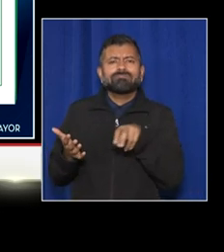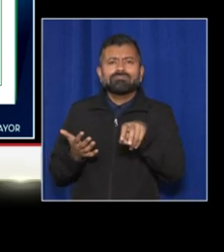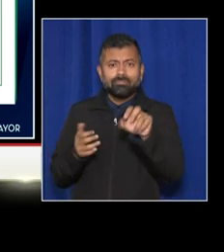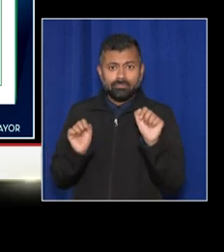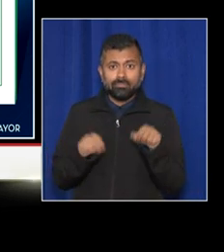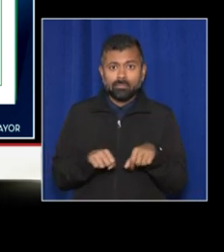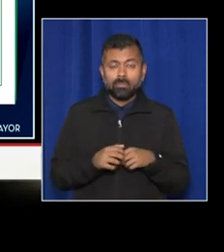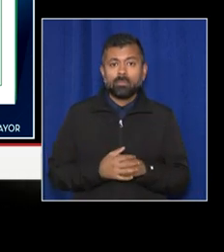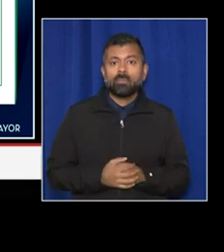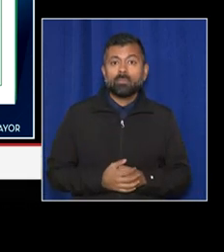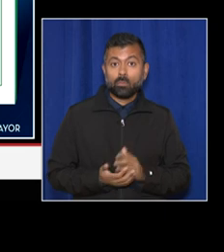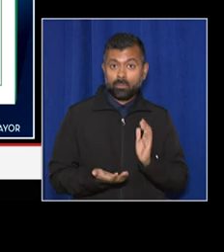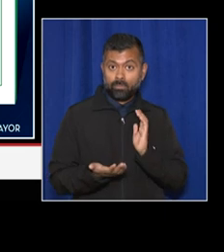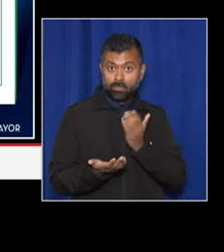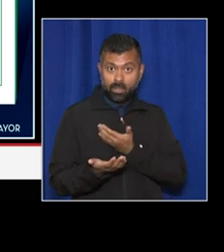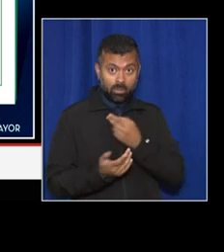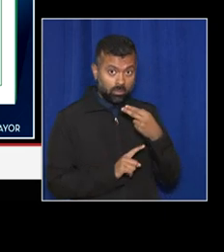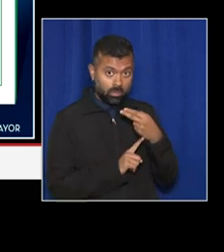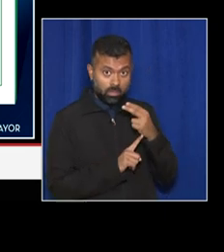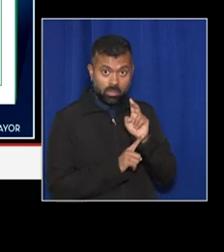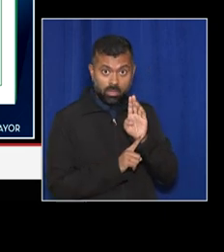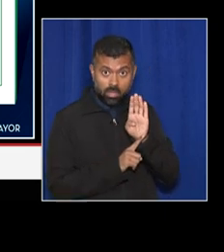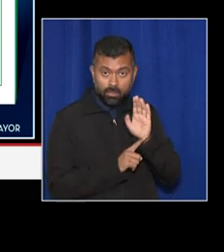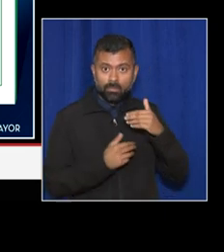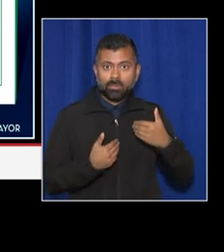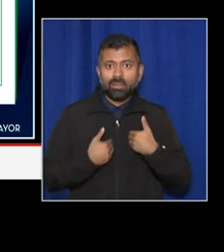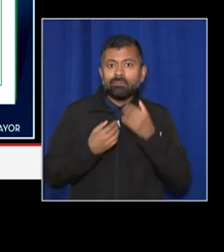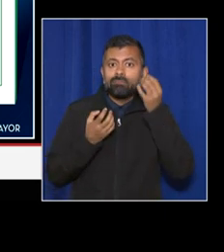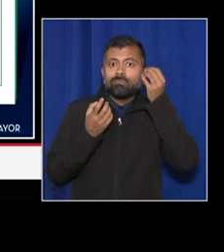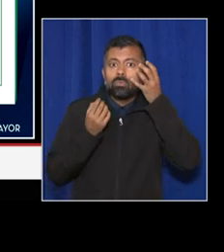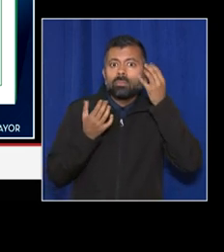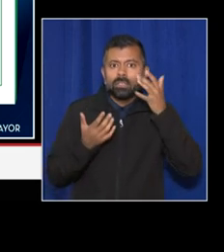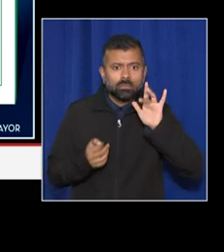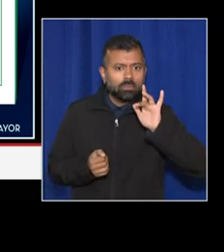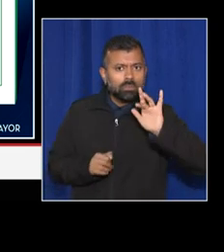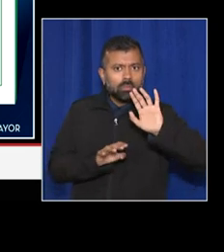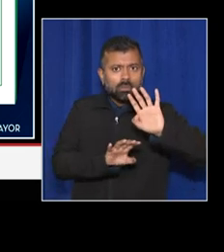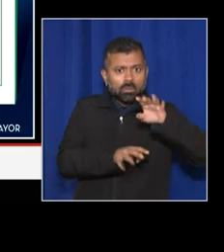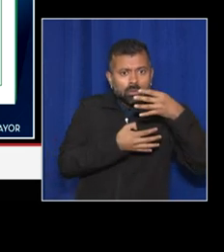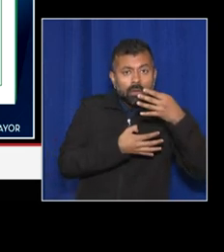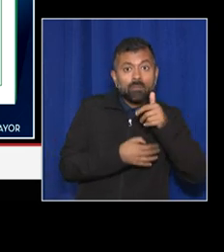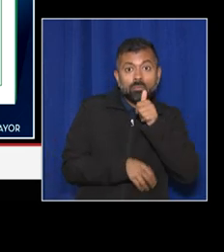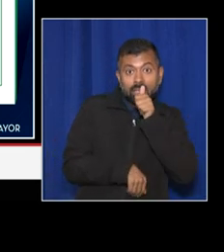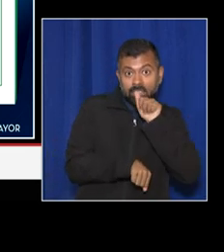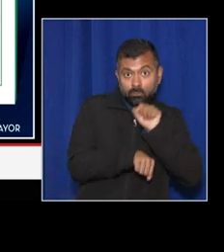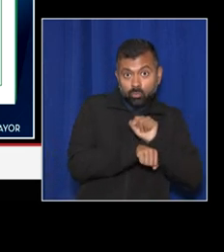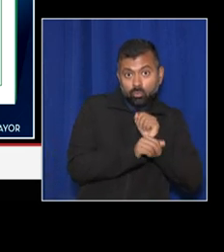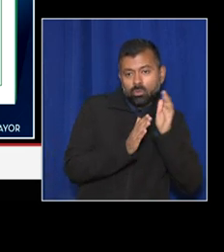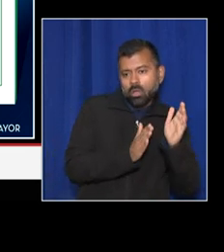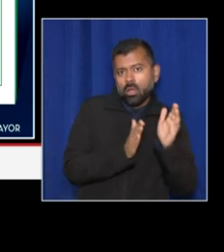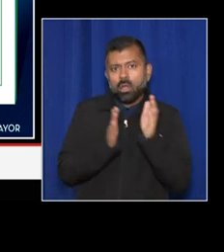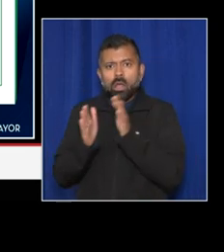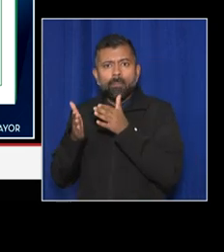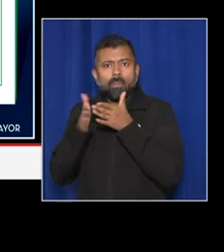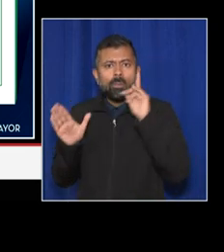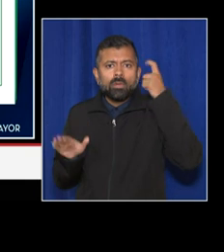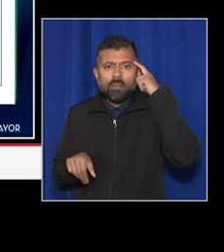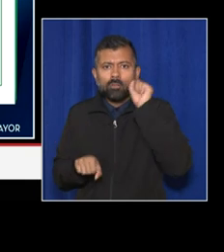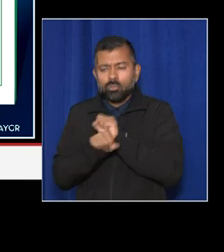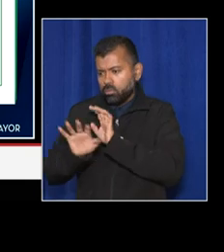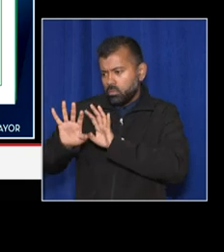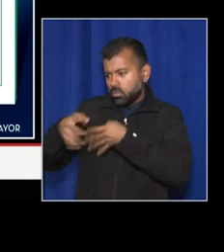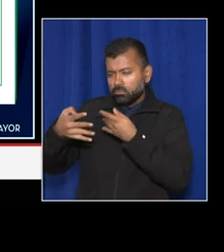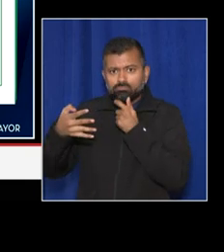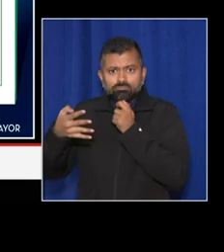Service Career Hub, you will find both private and public sector opportunities. So our DC government